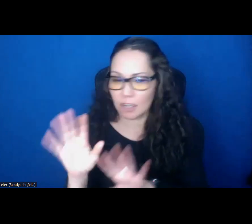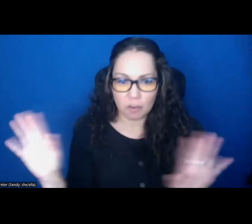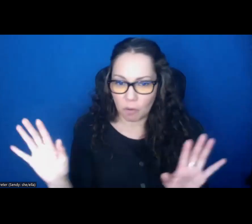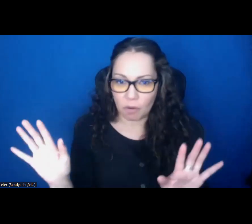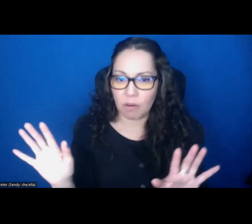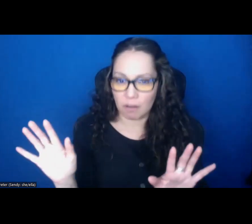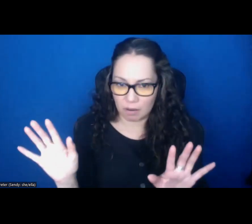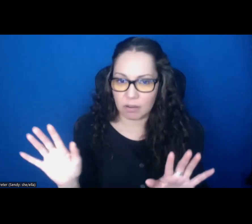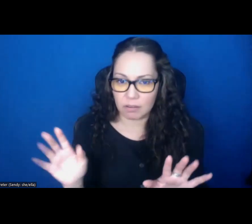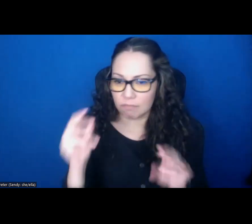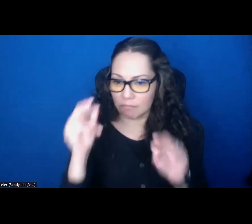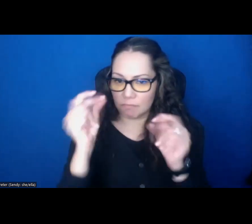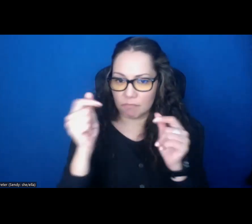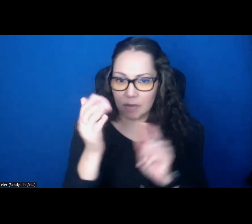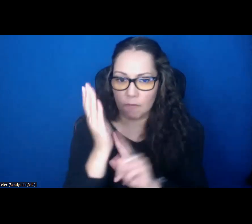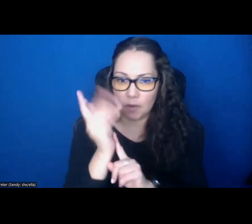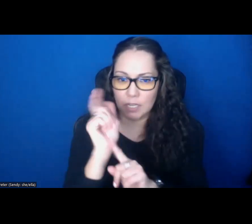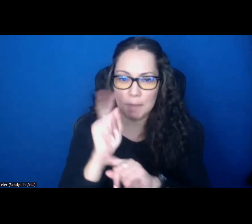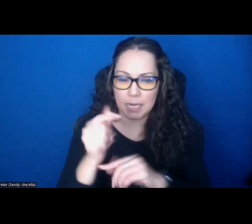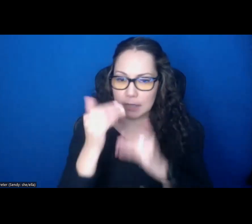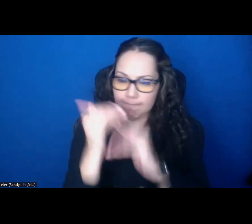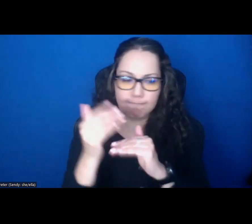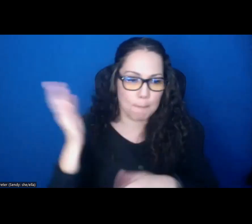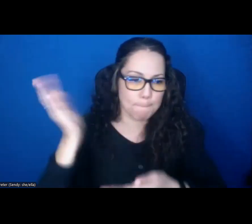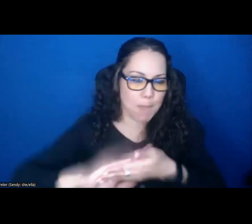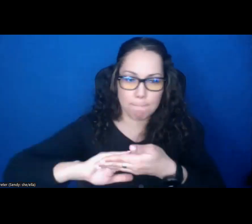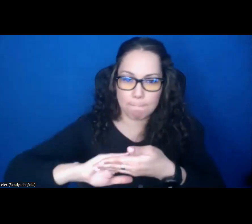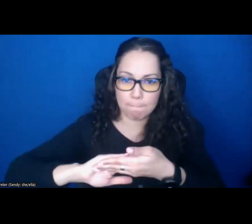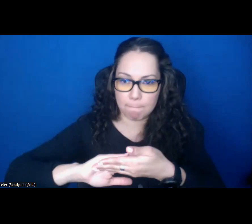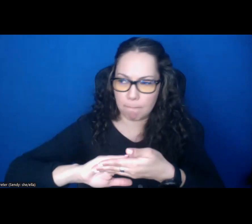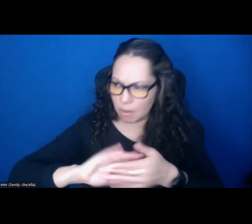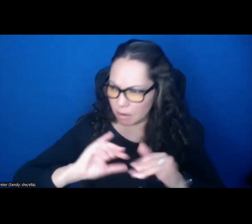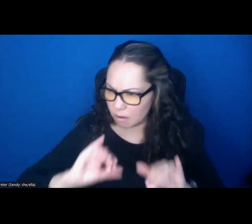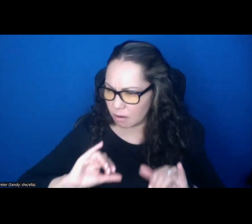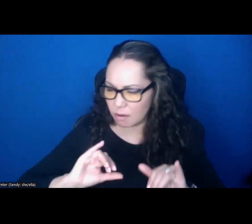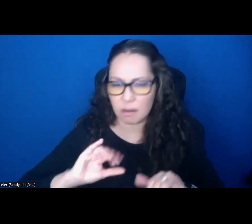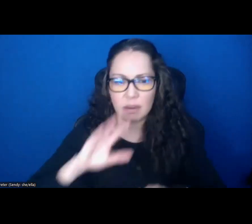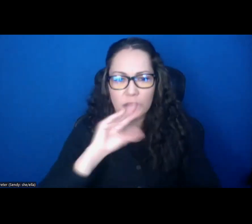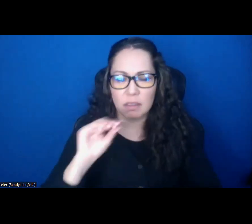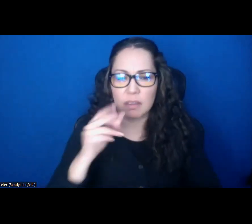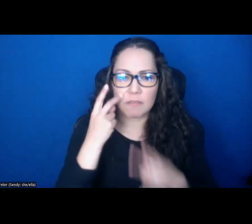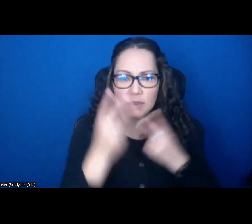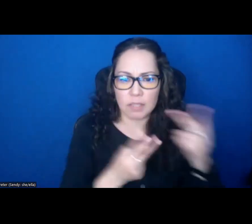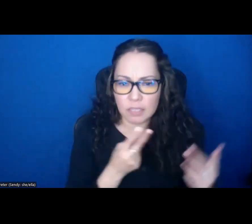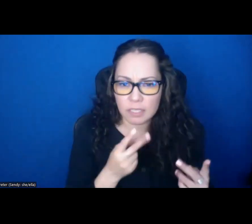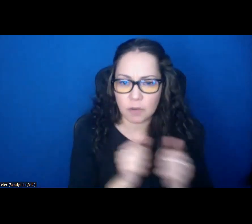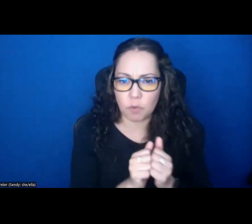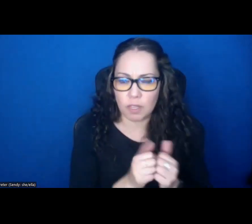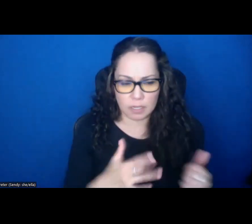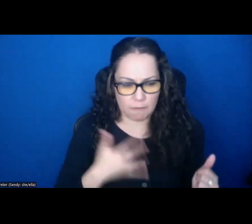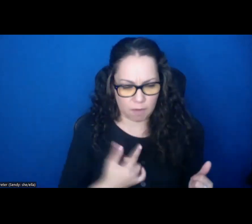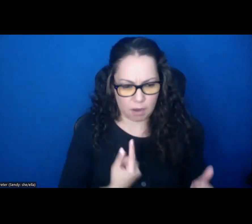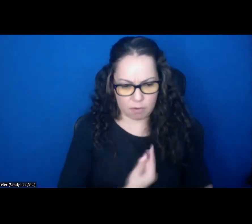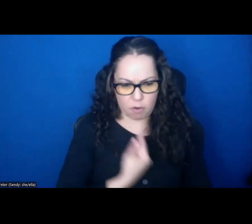The camera was shut off at 15 minutes. After being able to resume in person visits with her, she told me how lonely and helpless